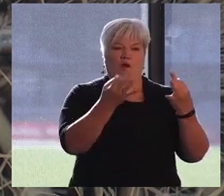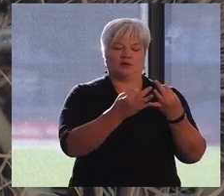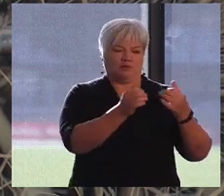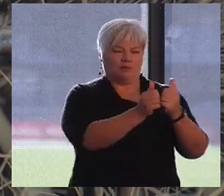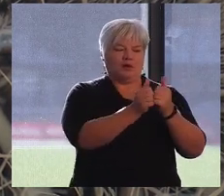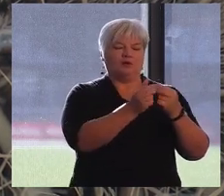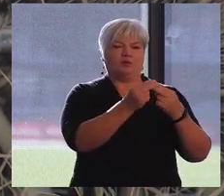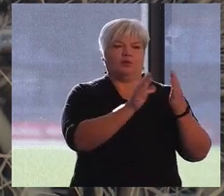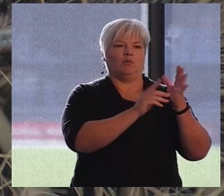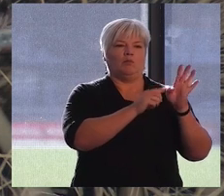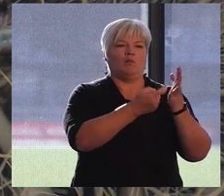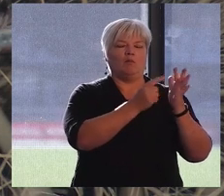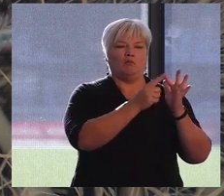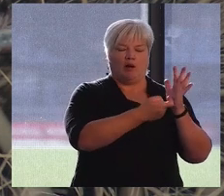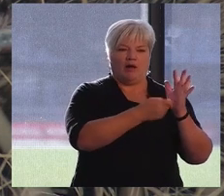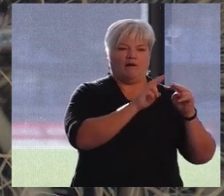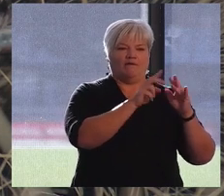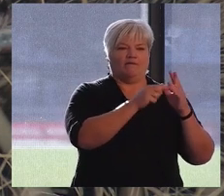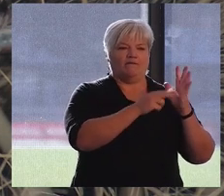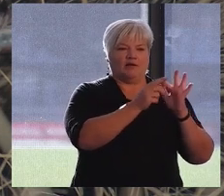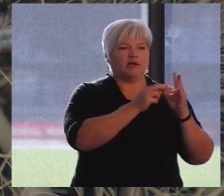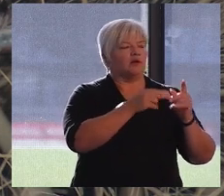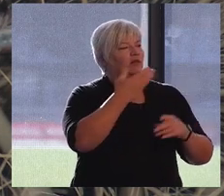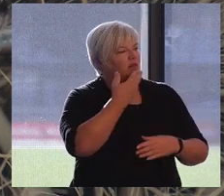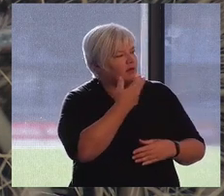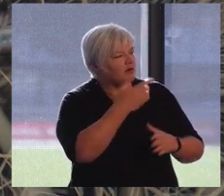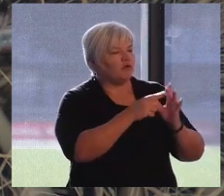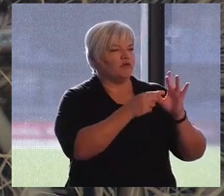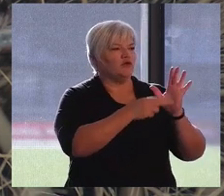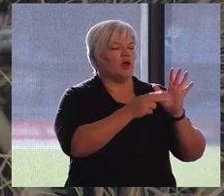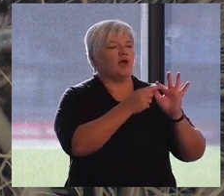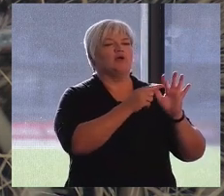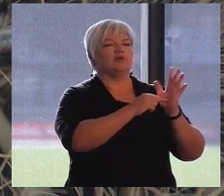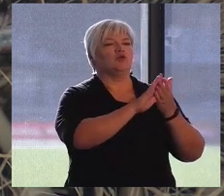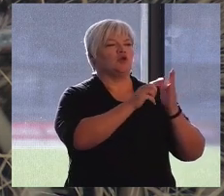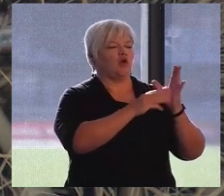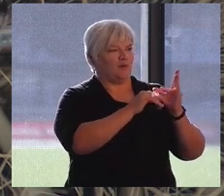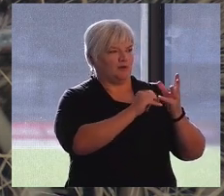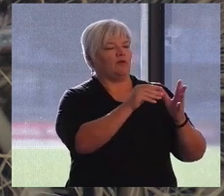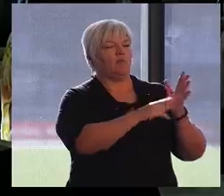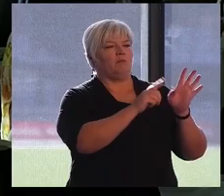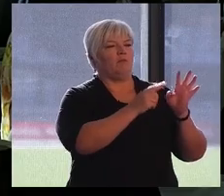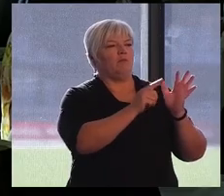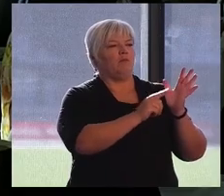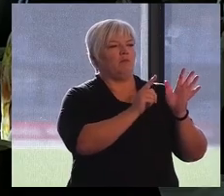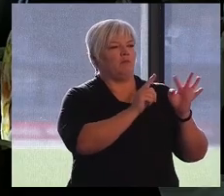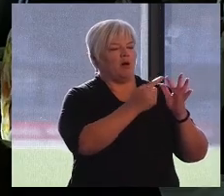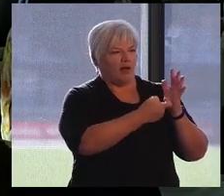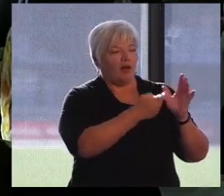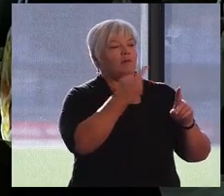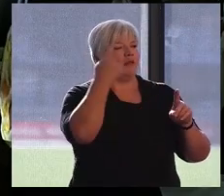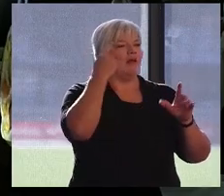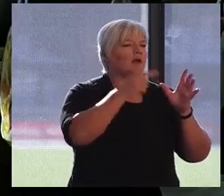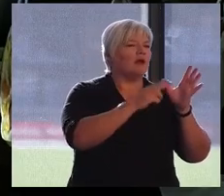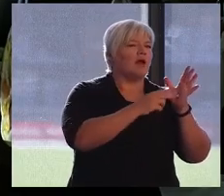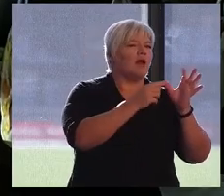shout out to Jane Thomas from the Maya Foundation, who is sitting over there at the back. And also I believe Annabelle Maya is here as well, and if there are